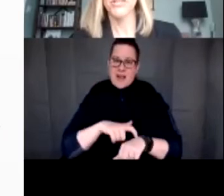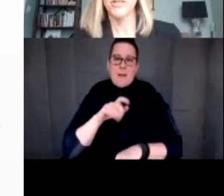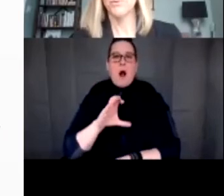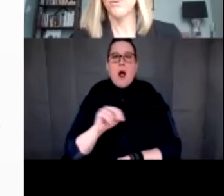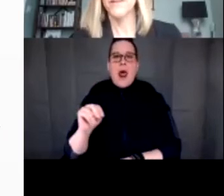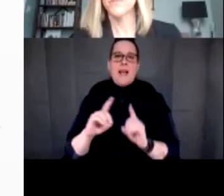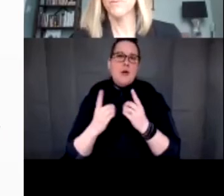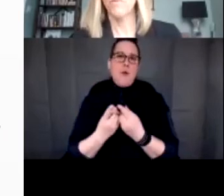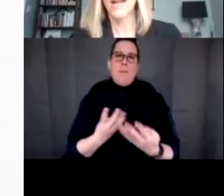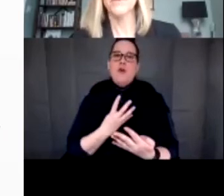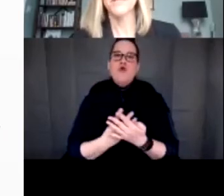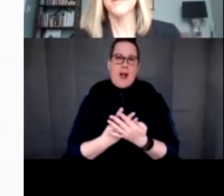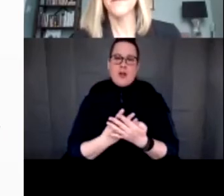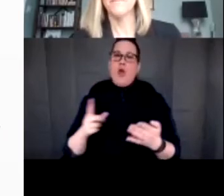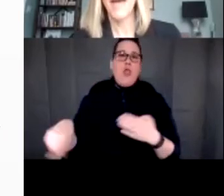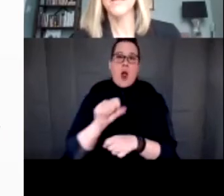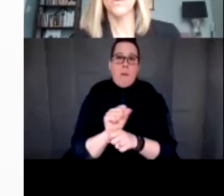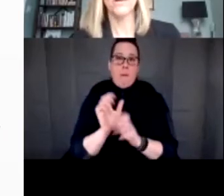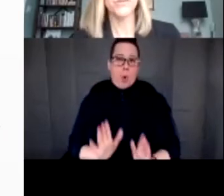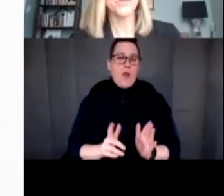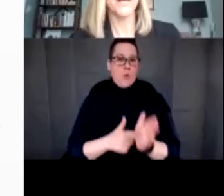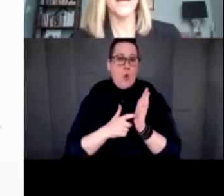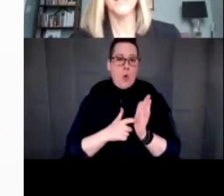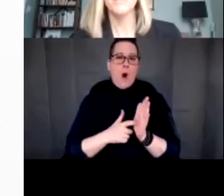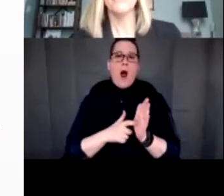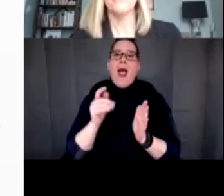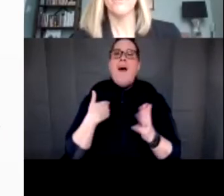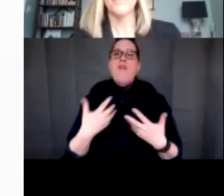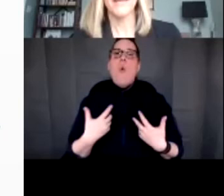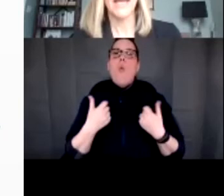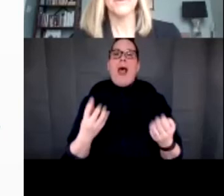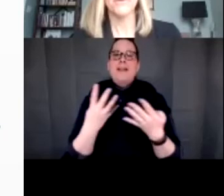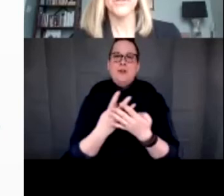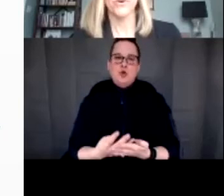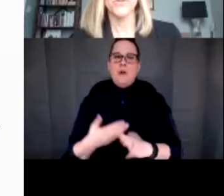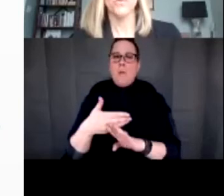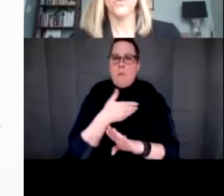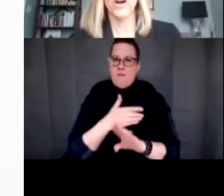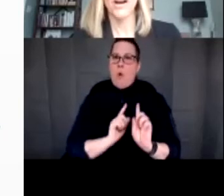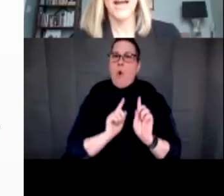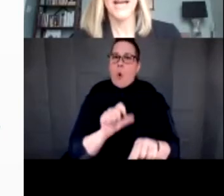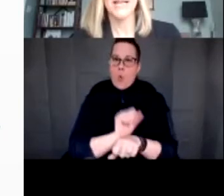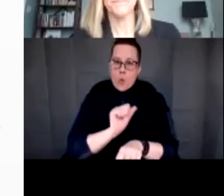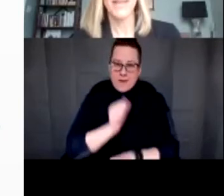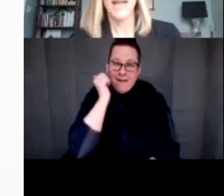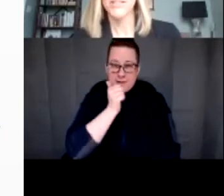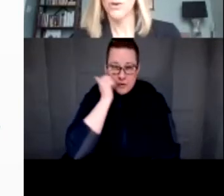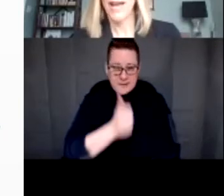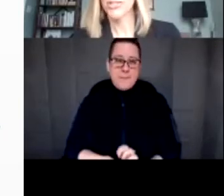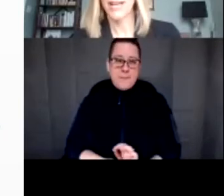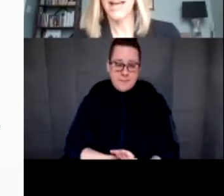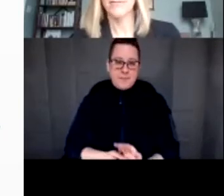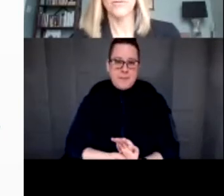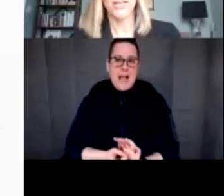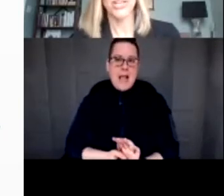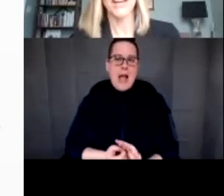of Correction employees were required to then pass a wellness screen before being able to go to work. I don't